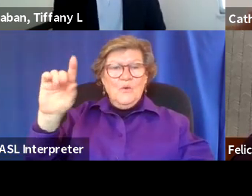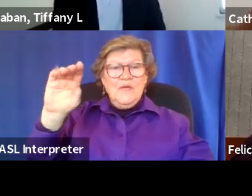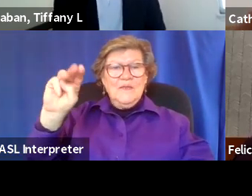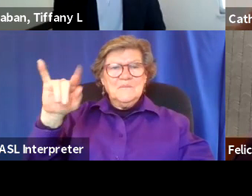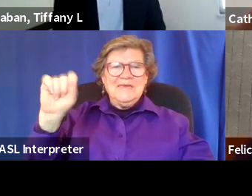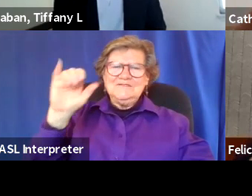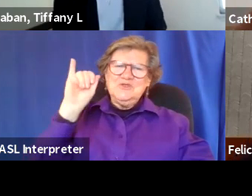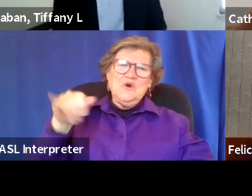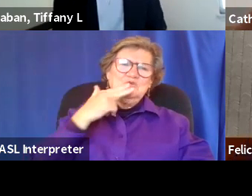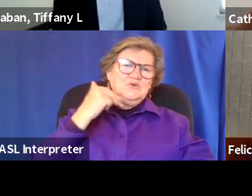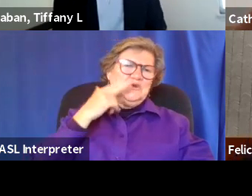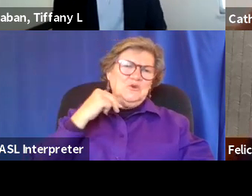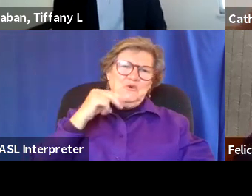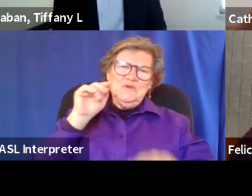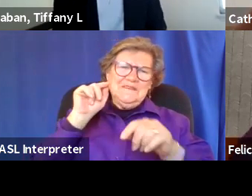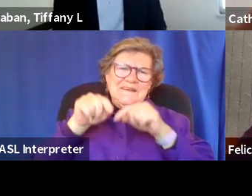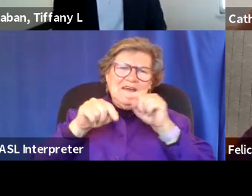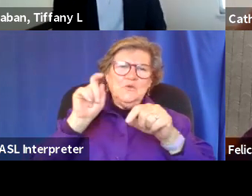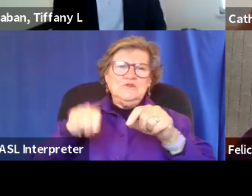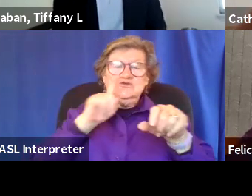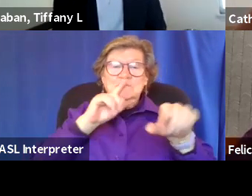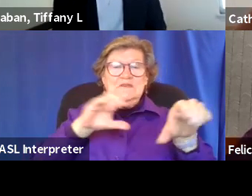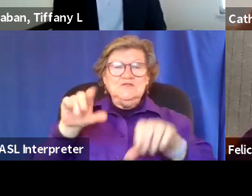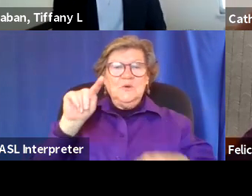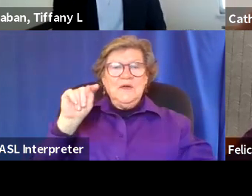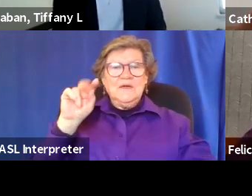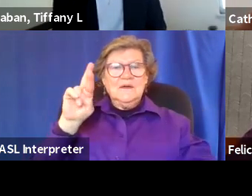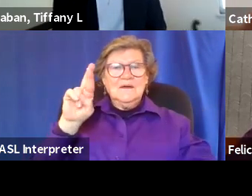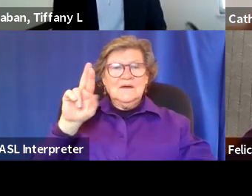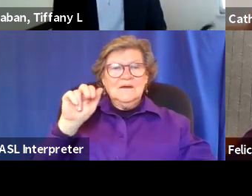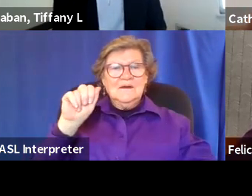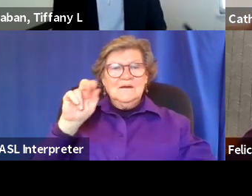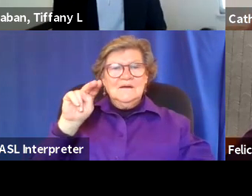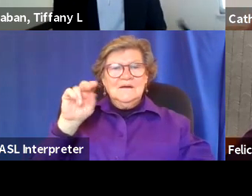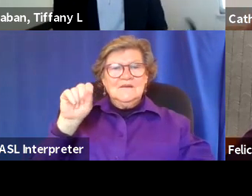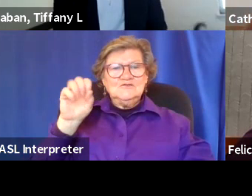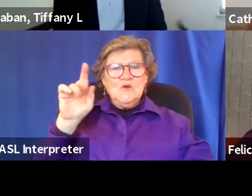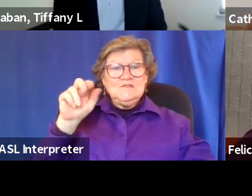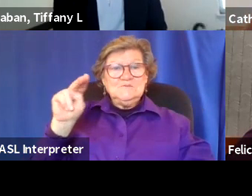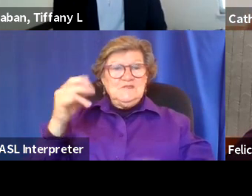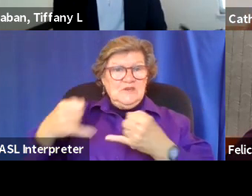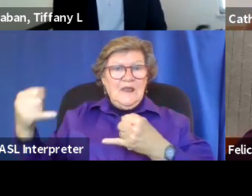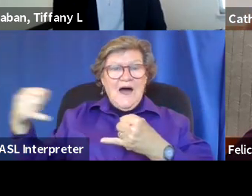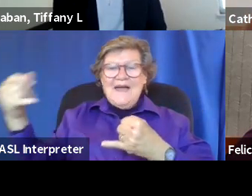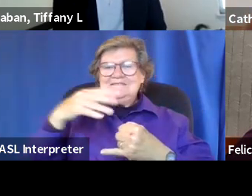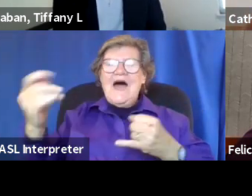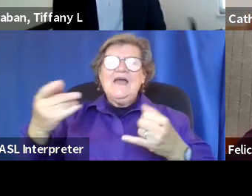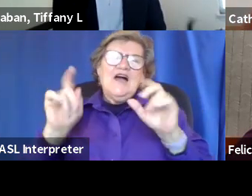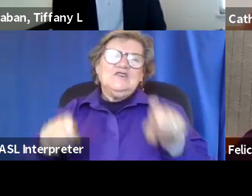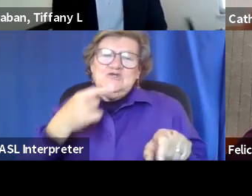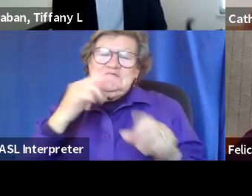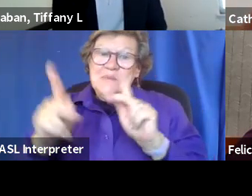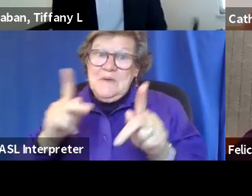baby steps. We should be doing transmission lines. We should be doing more, and we're not, unfortunately. I should have mentioned present company